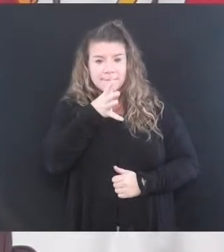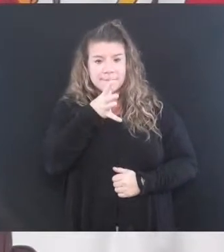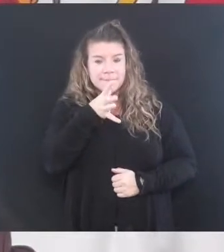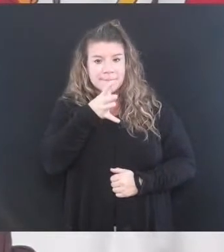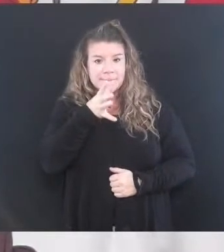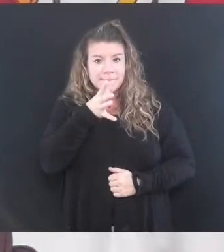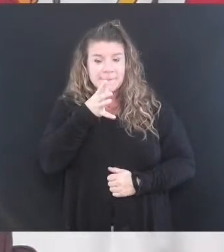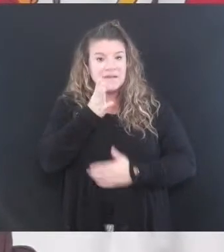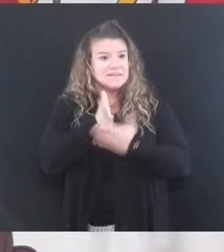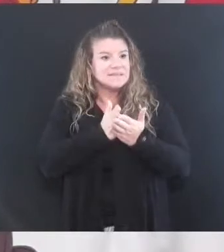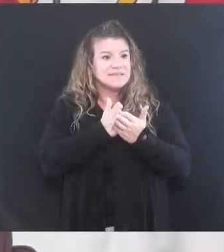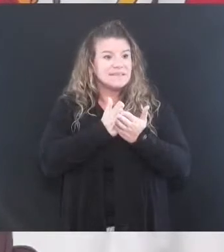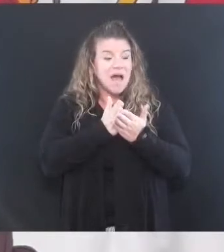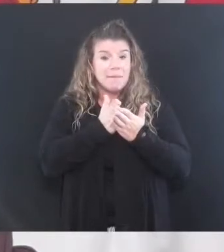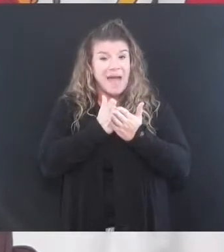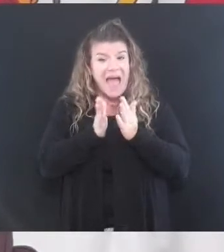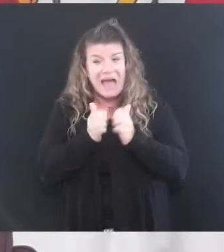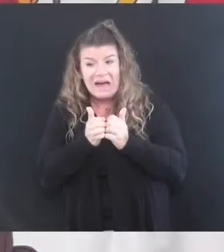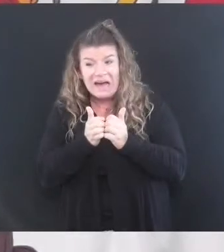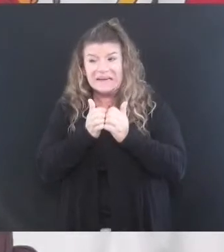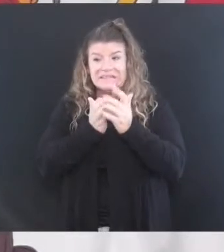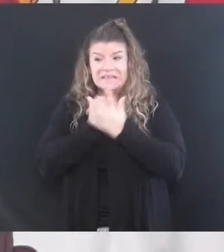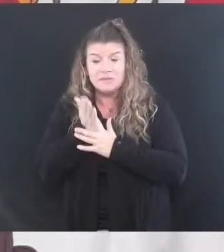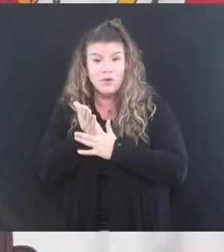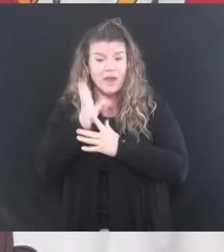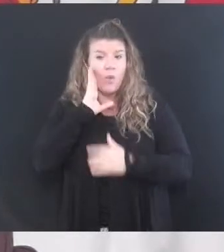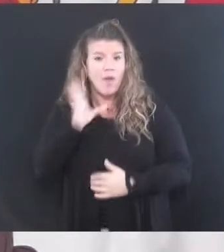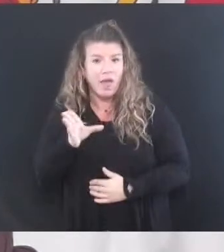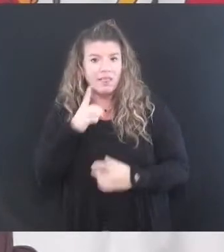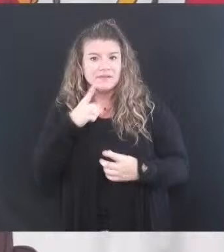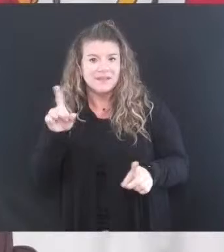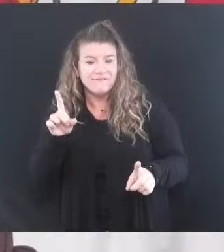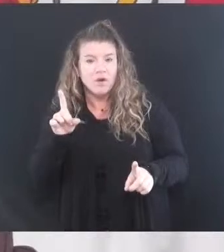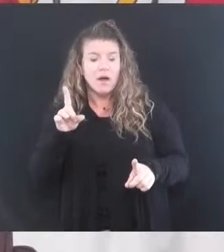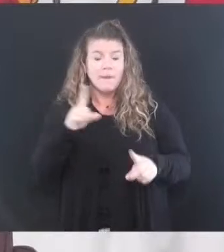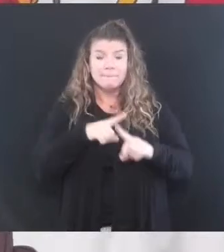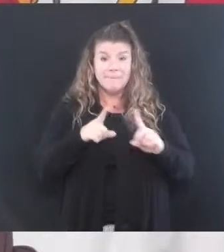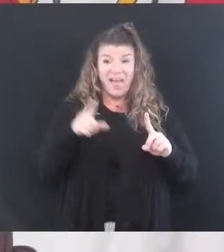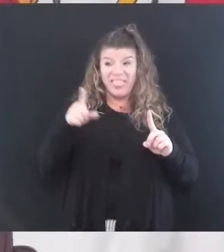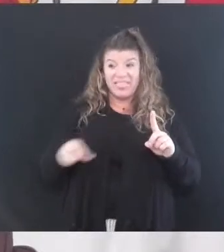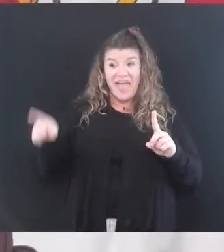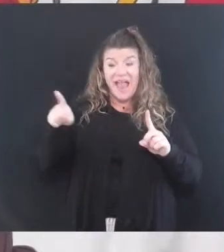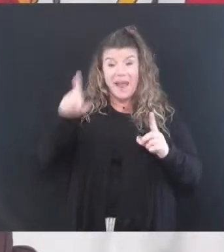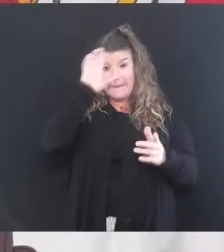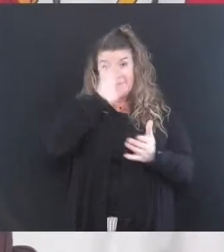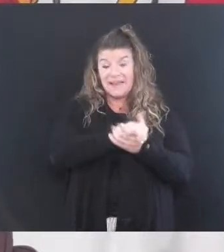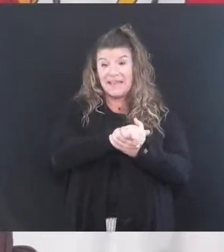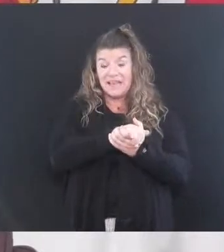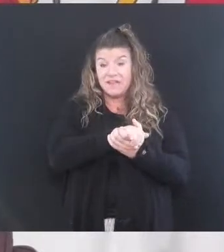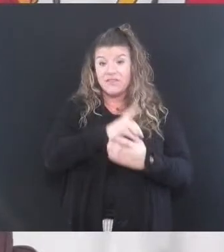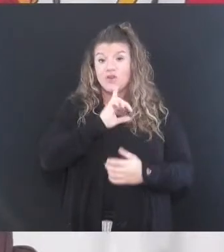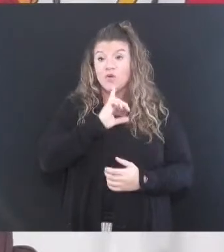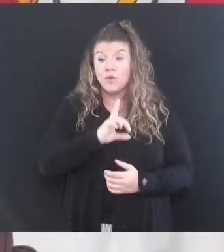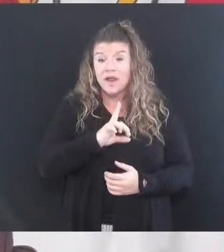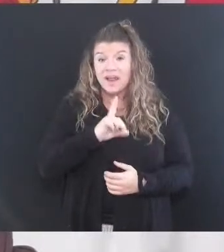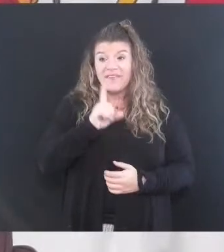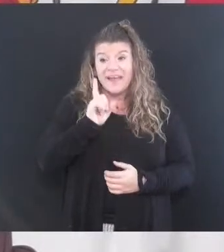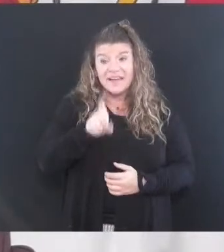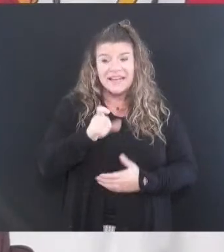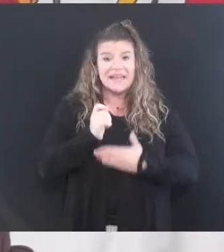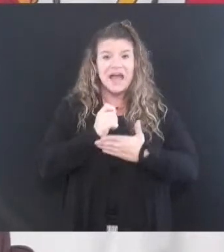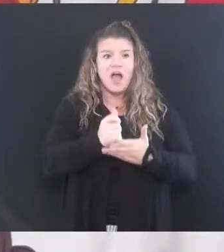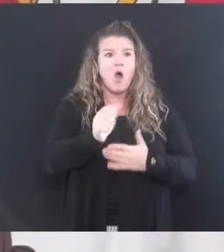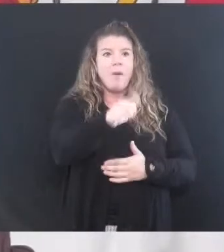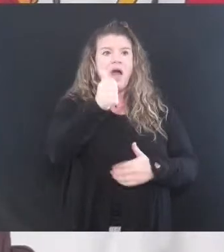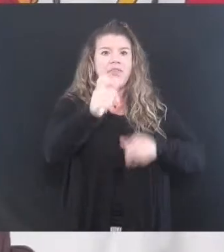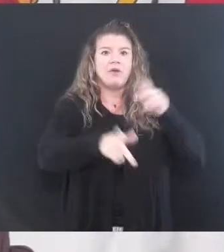that some way, somehow he's going to get through this, and how much they believe that really they should try to help people